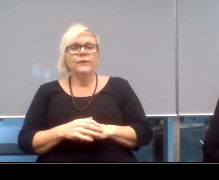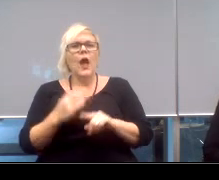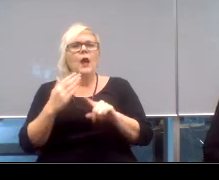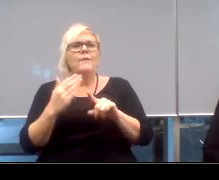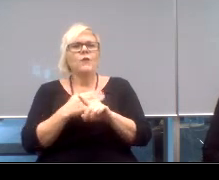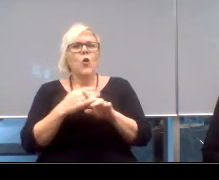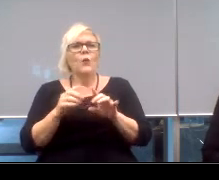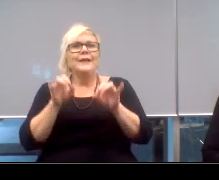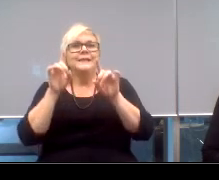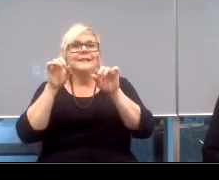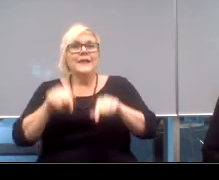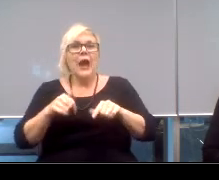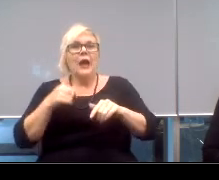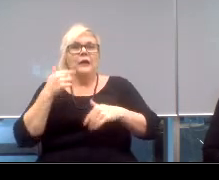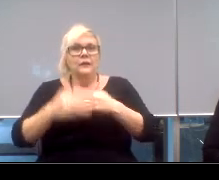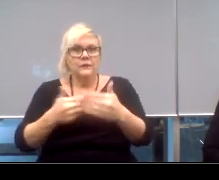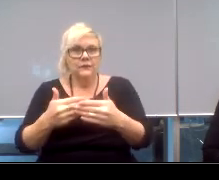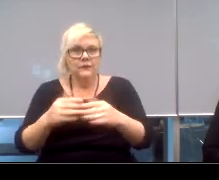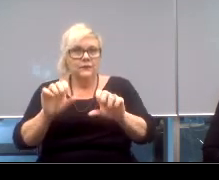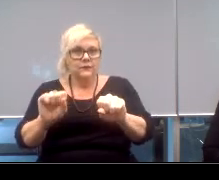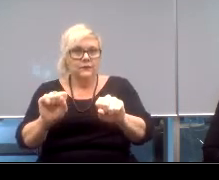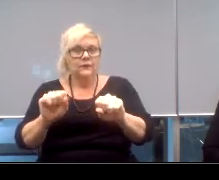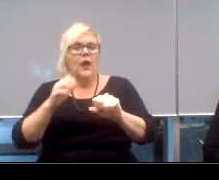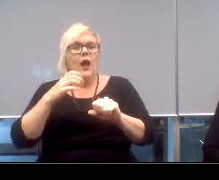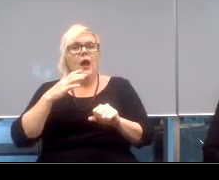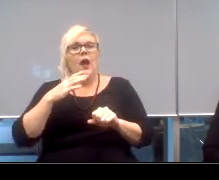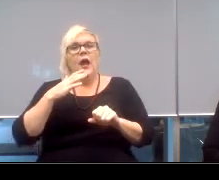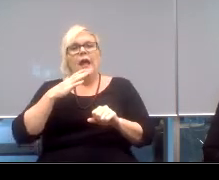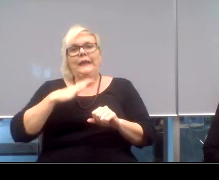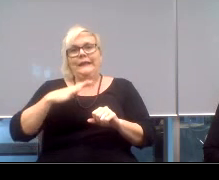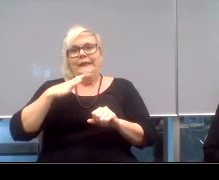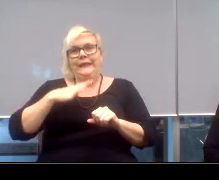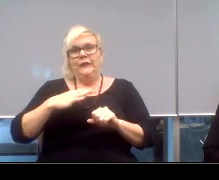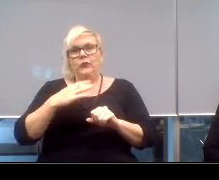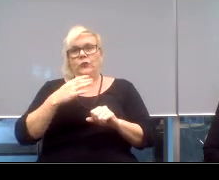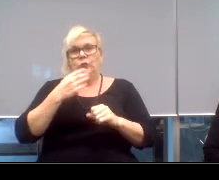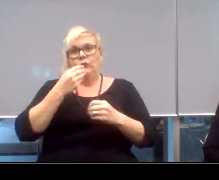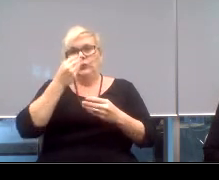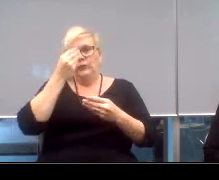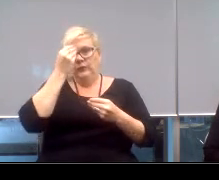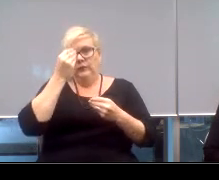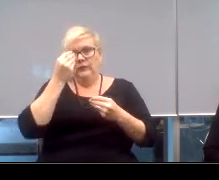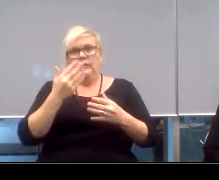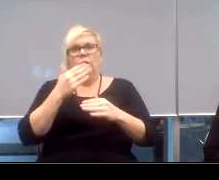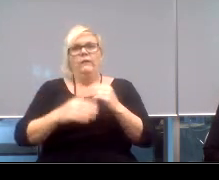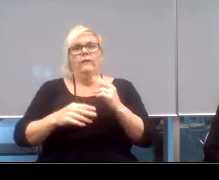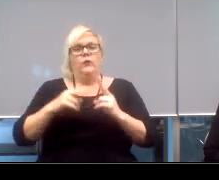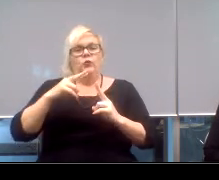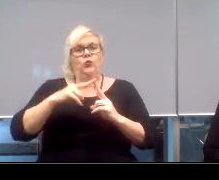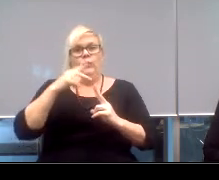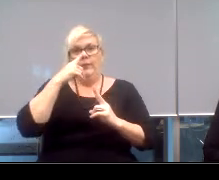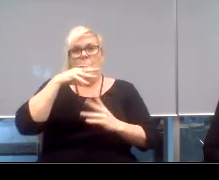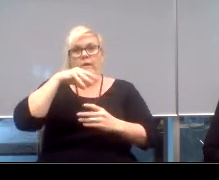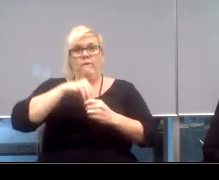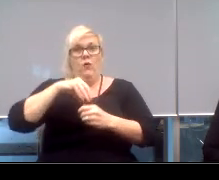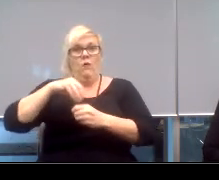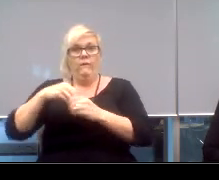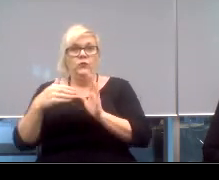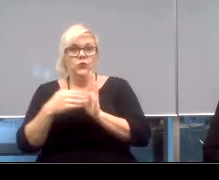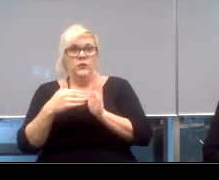Before we start today's webinar, I need to note to viewers and participants of today's webinar